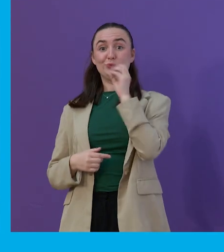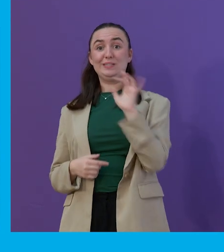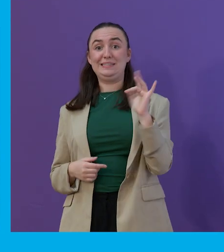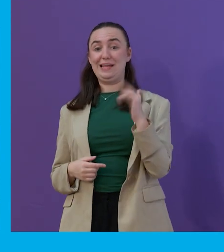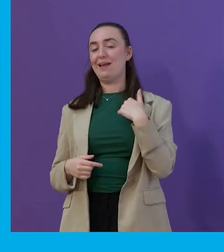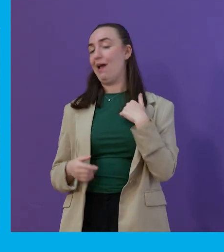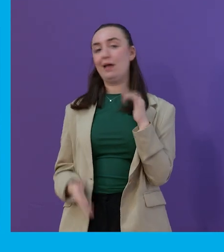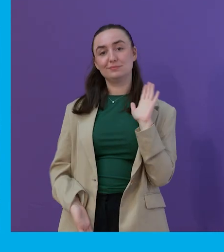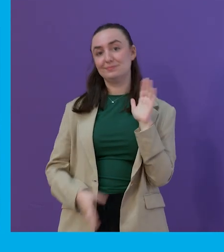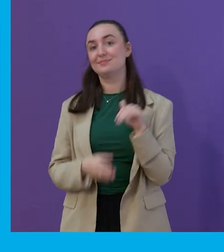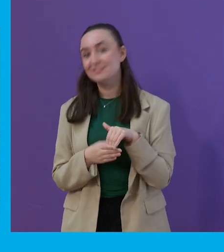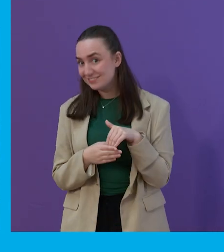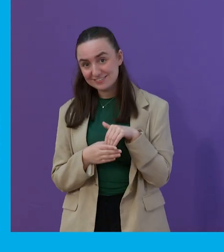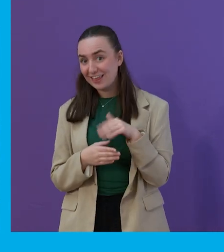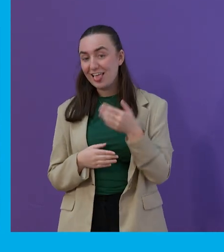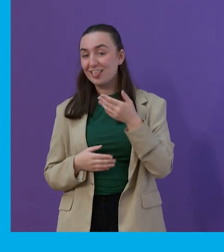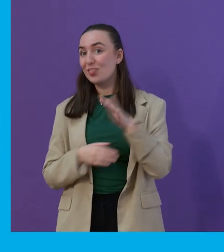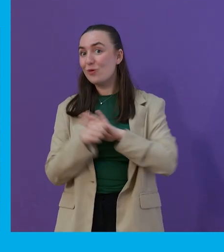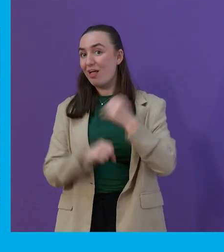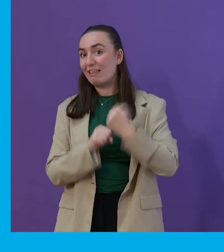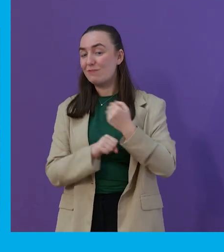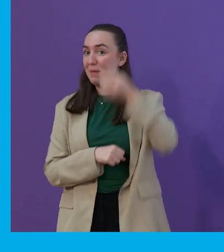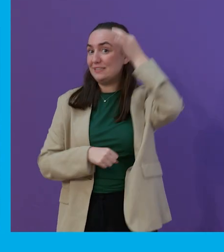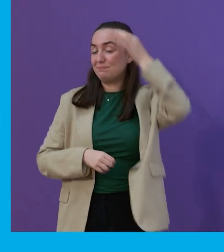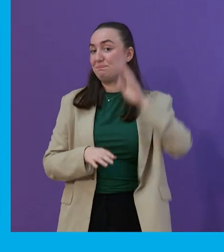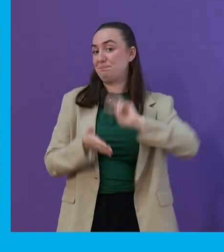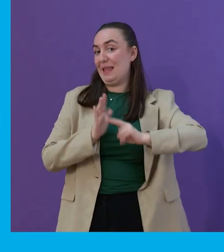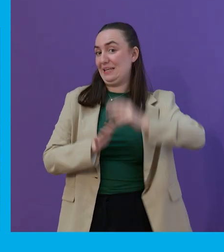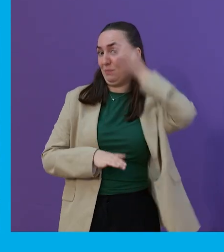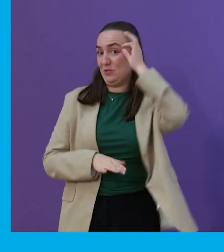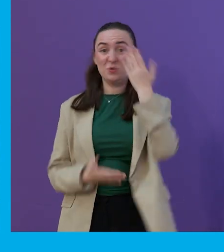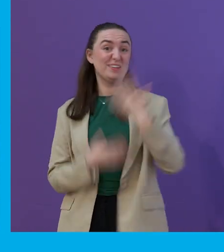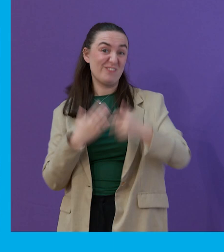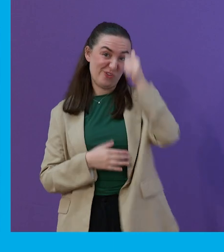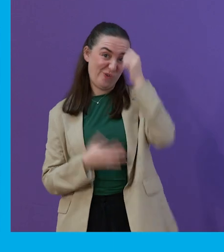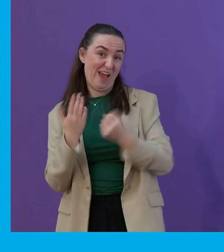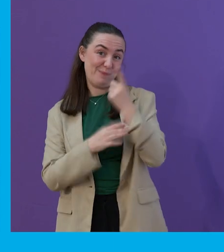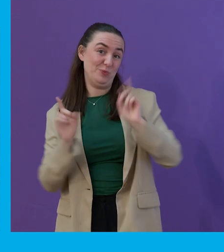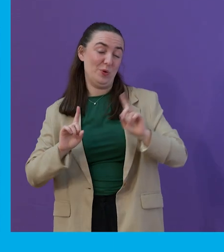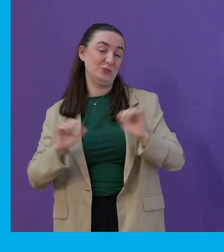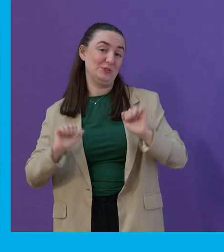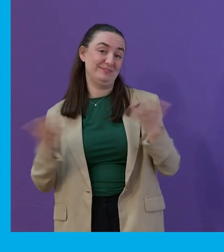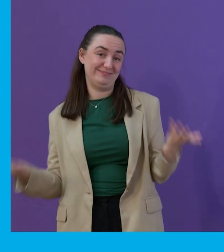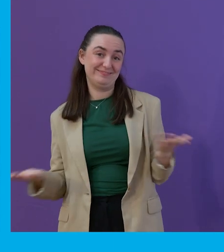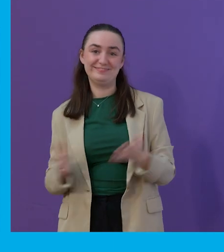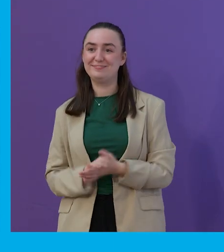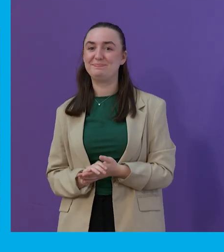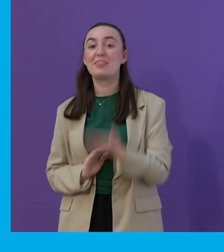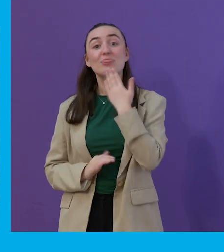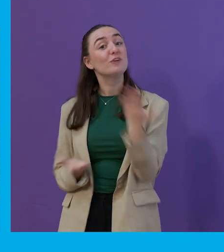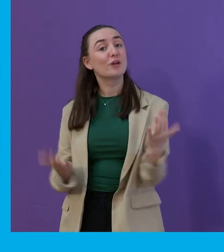Housing and Planning Committee. So you never know what happens to your life when you come to the Festival of Politics. So thank you so much for joining us.